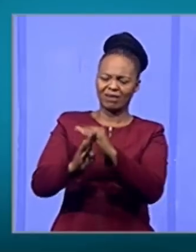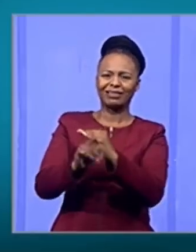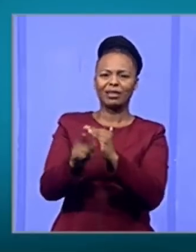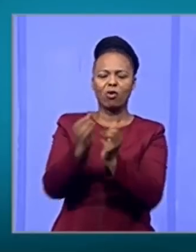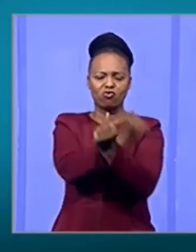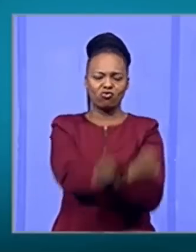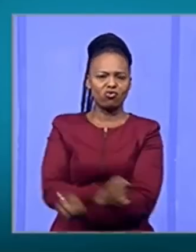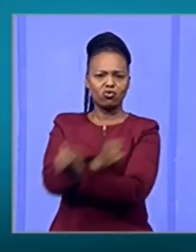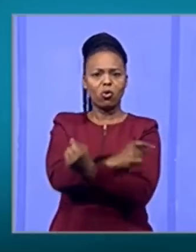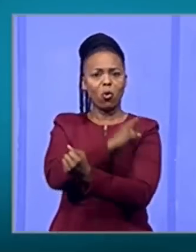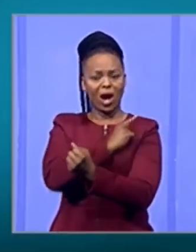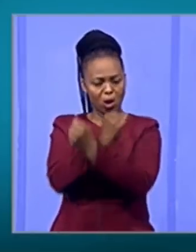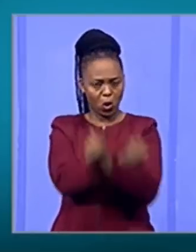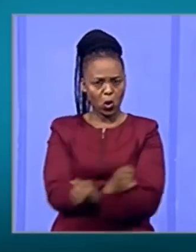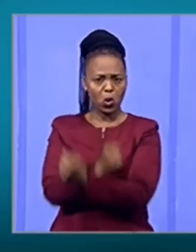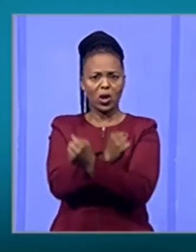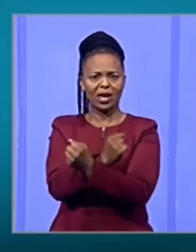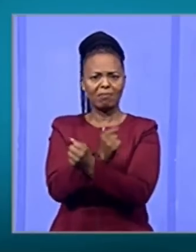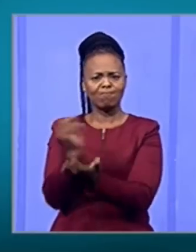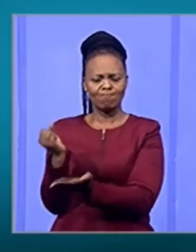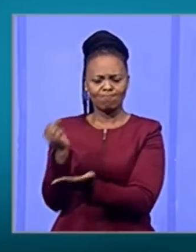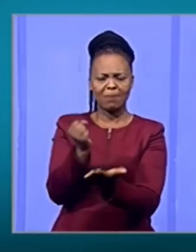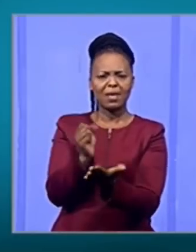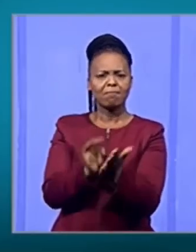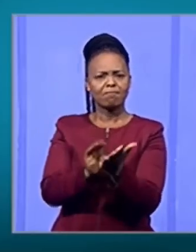tšona di godišang ikonomi ya ka monageng.